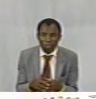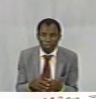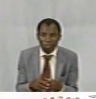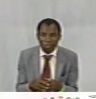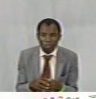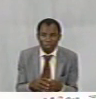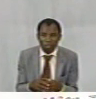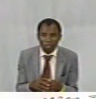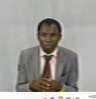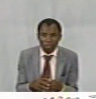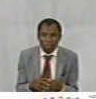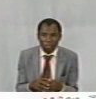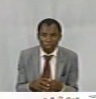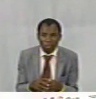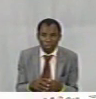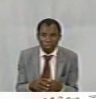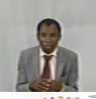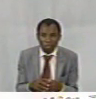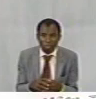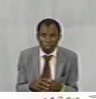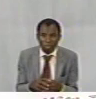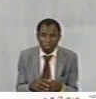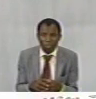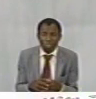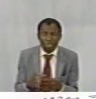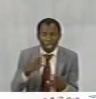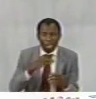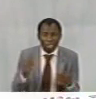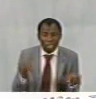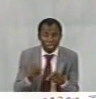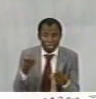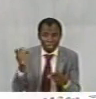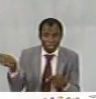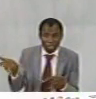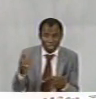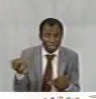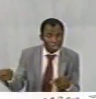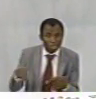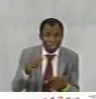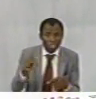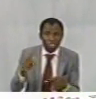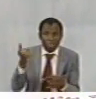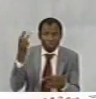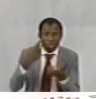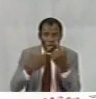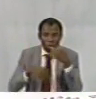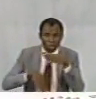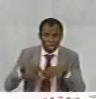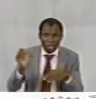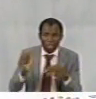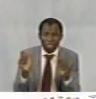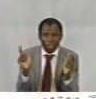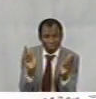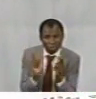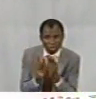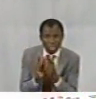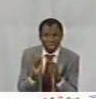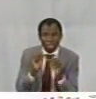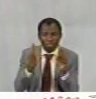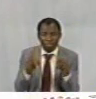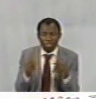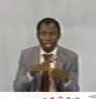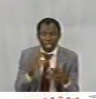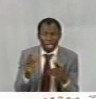by the way, he said, we had my daughter came home from the hospital, and because they discharged her because they couldn't